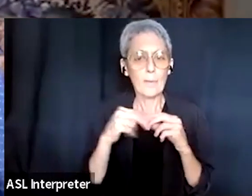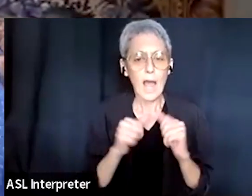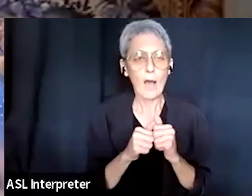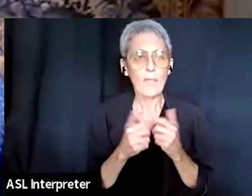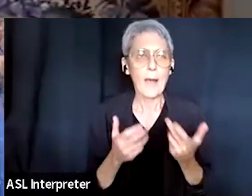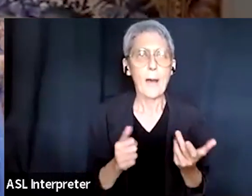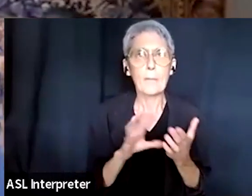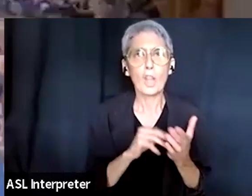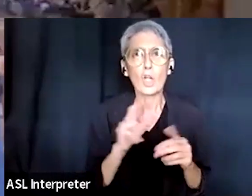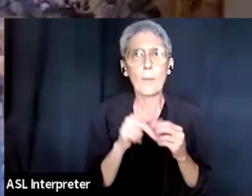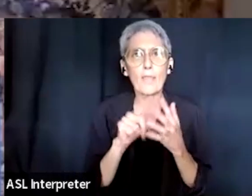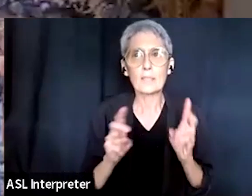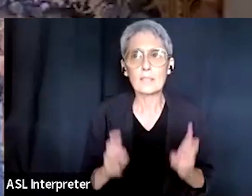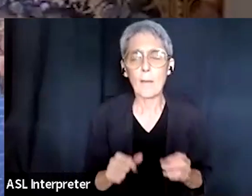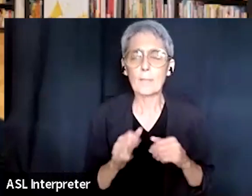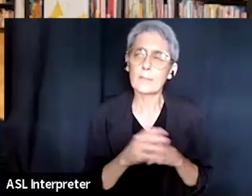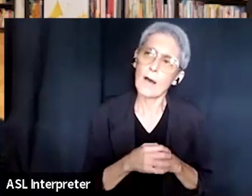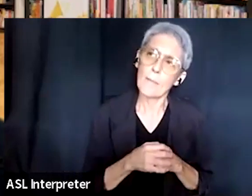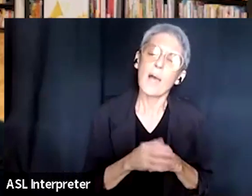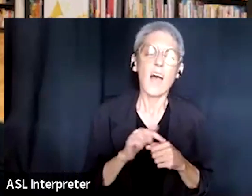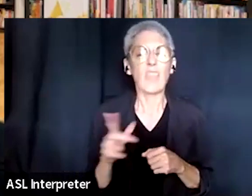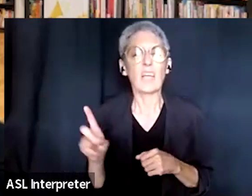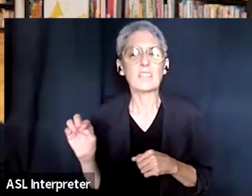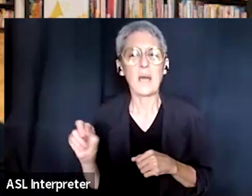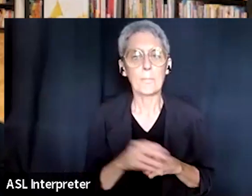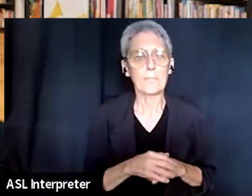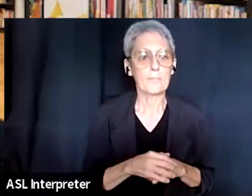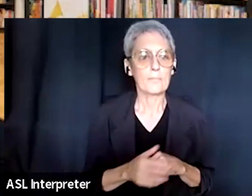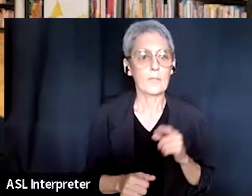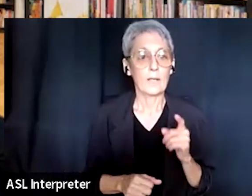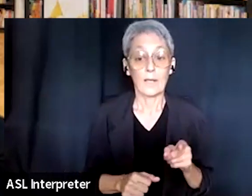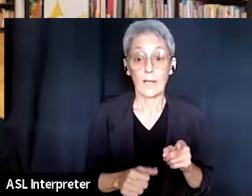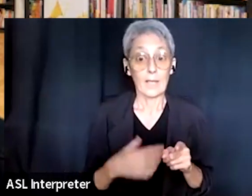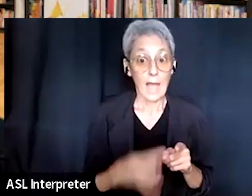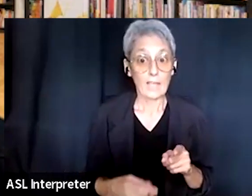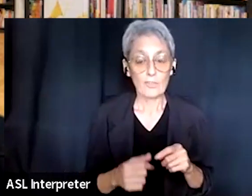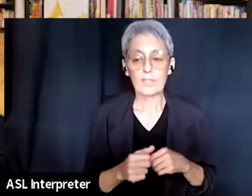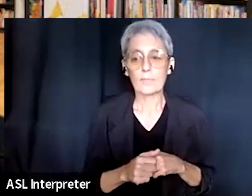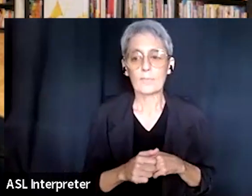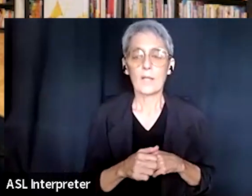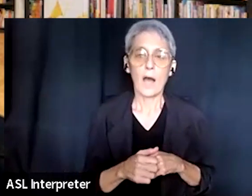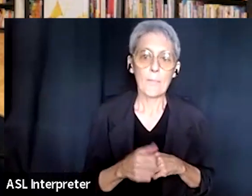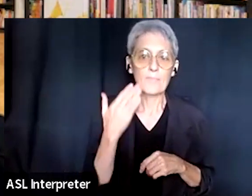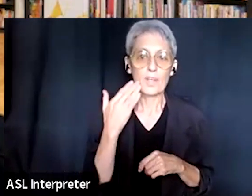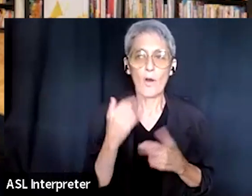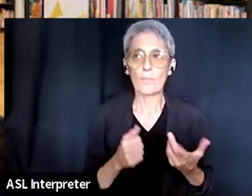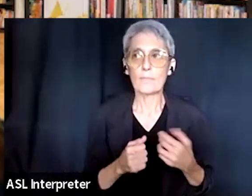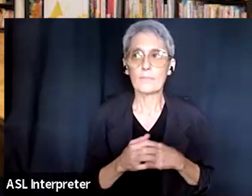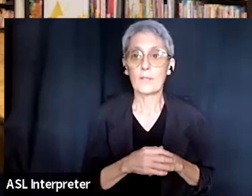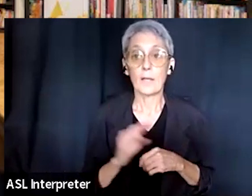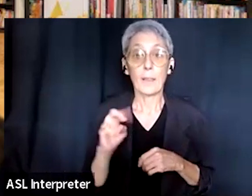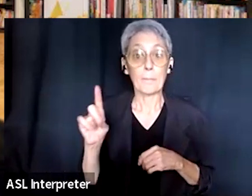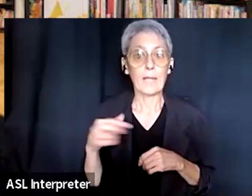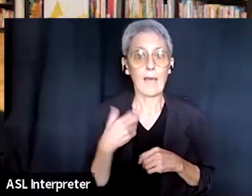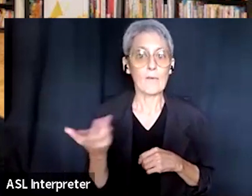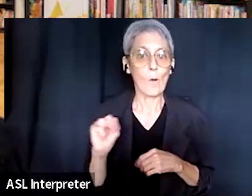through the media. And then we'll go to Dom. Yeah, it's really interesting because the media will have a spin and